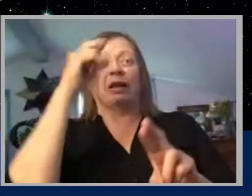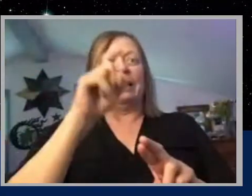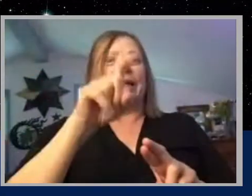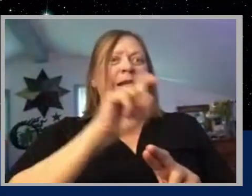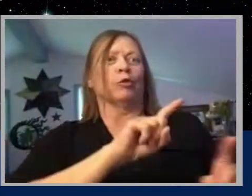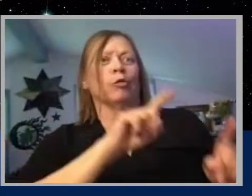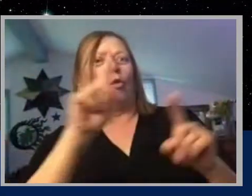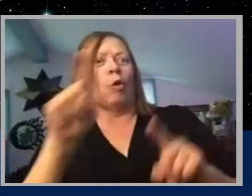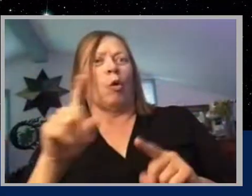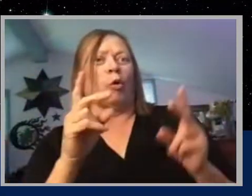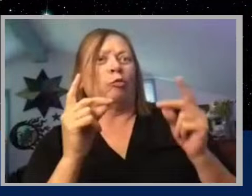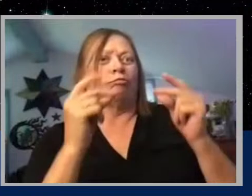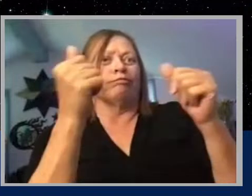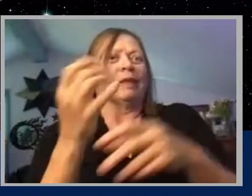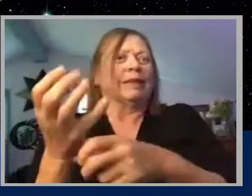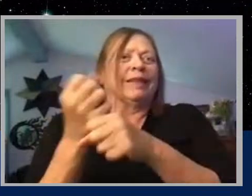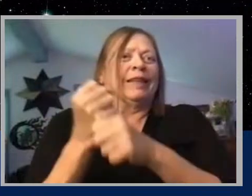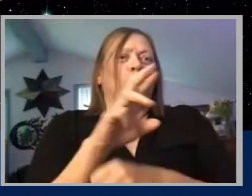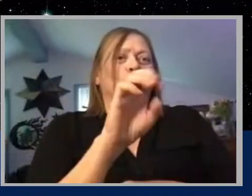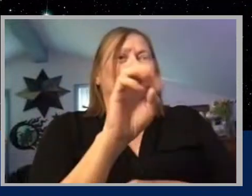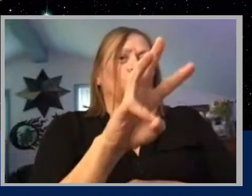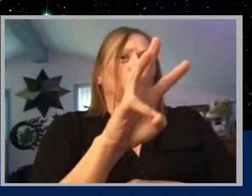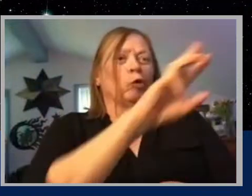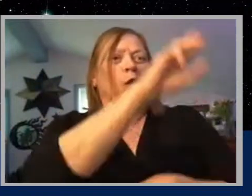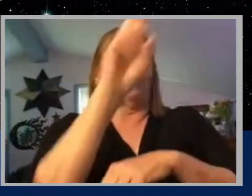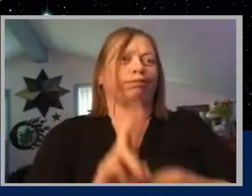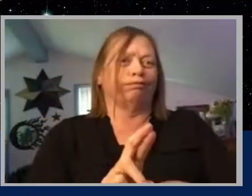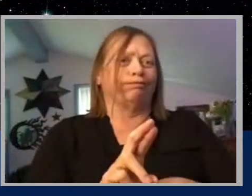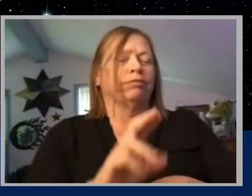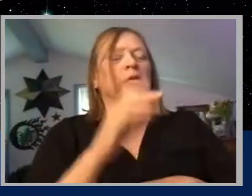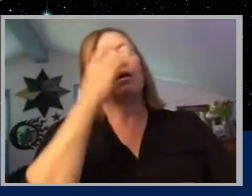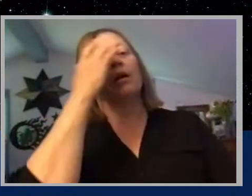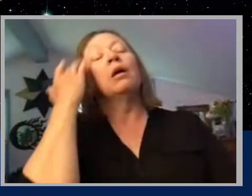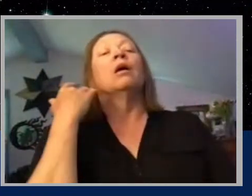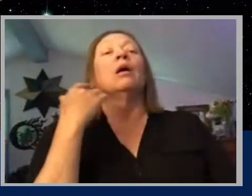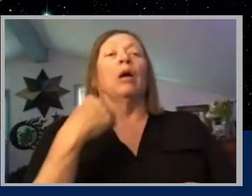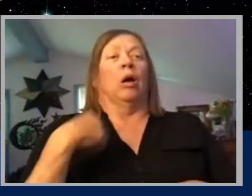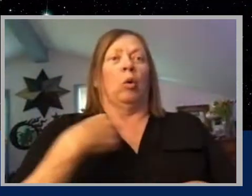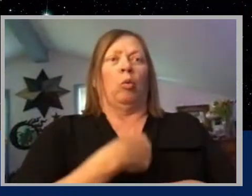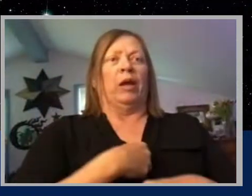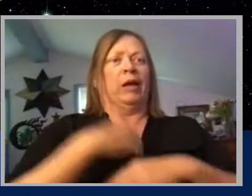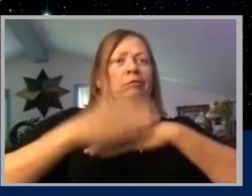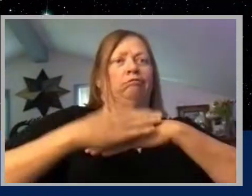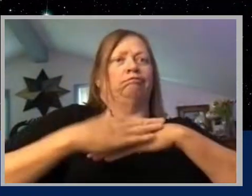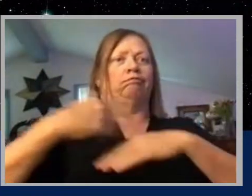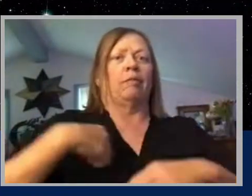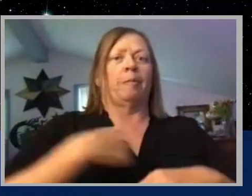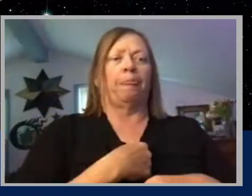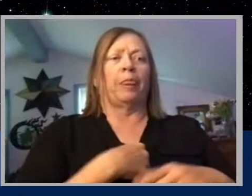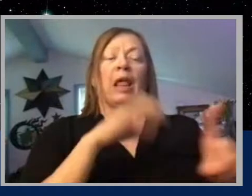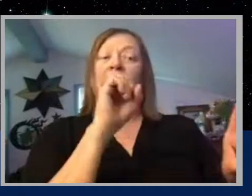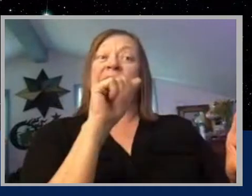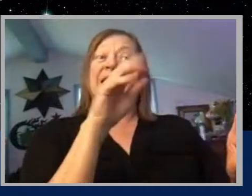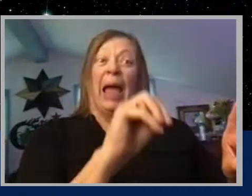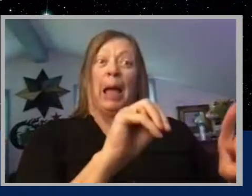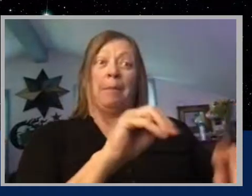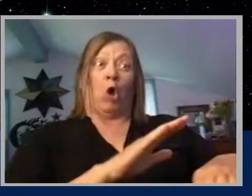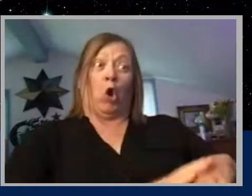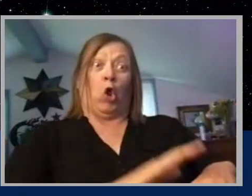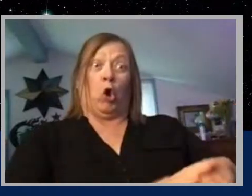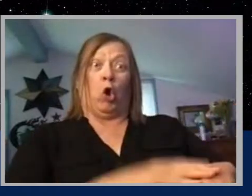is that we are on alert. Unlike Sam, when she's on alert until docking, we are on alert